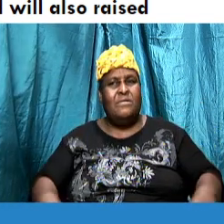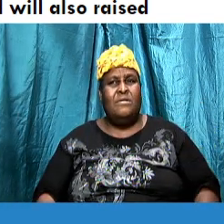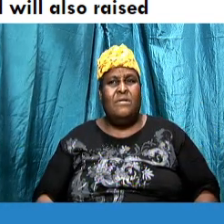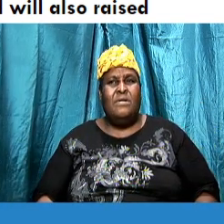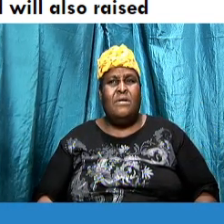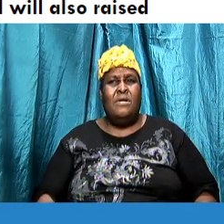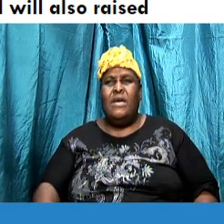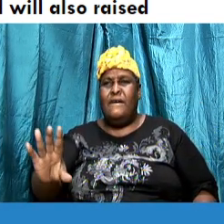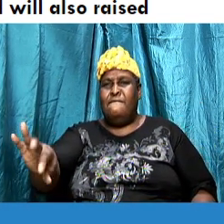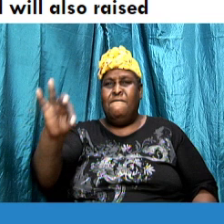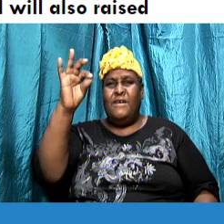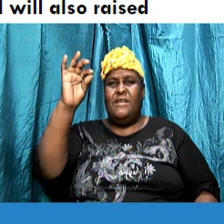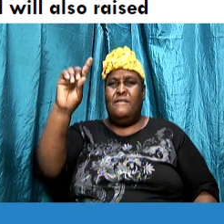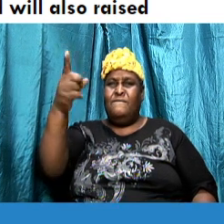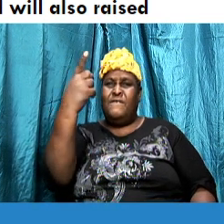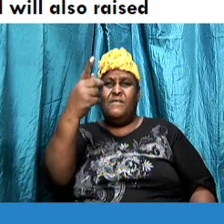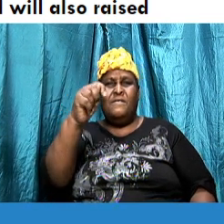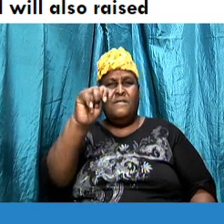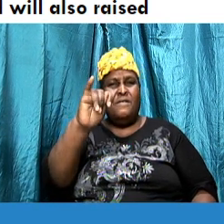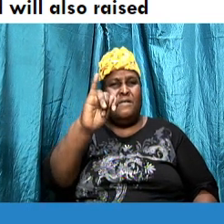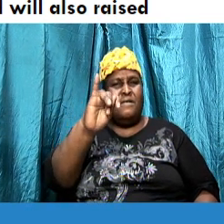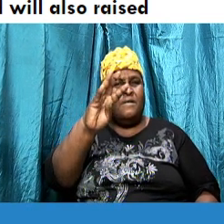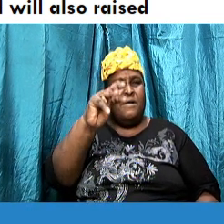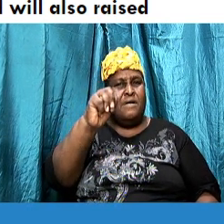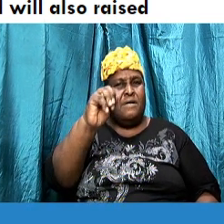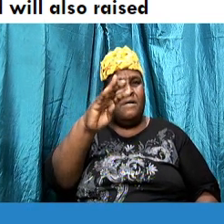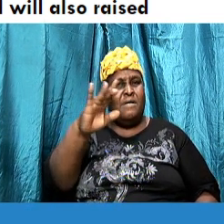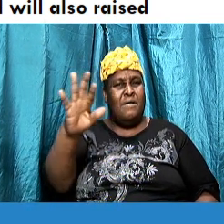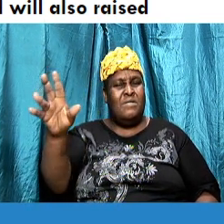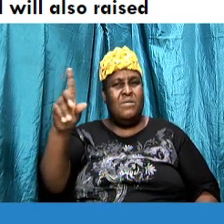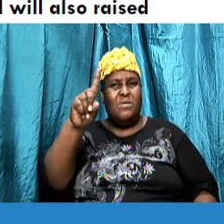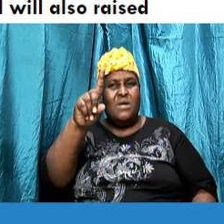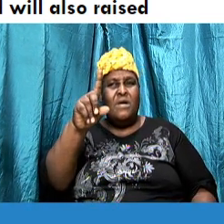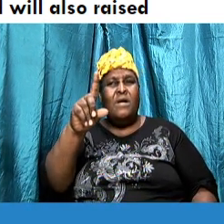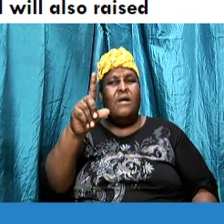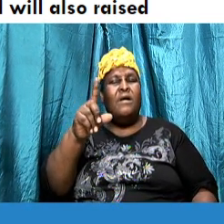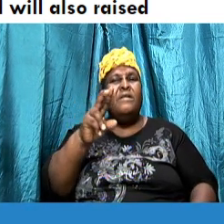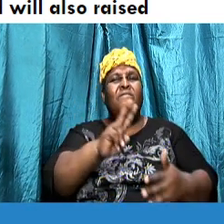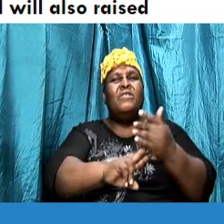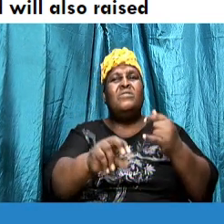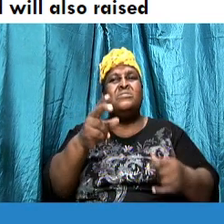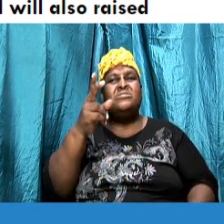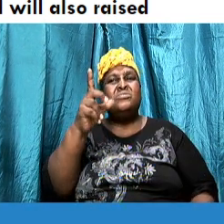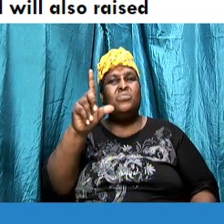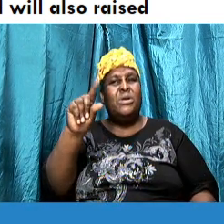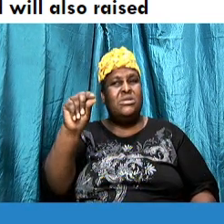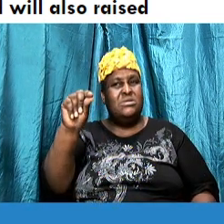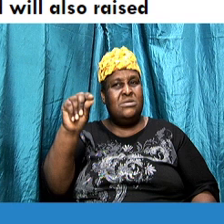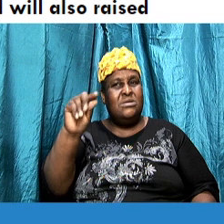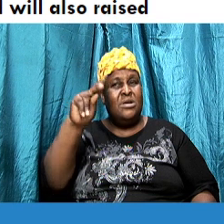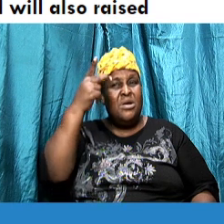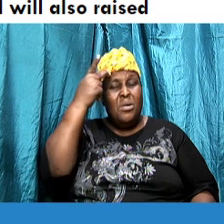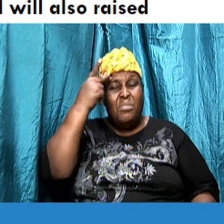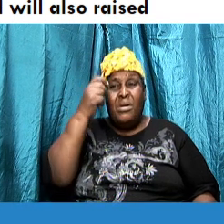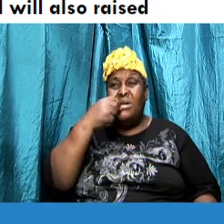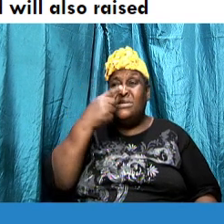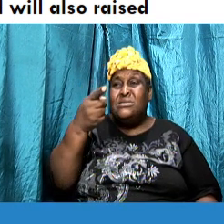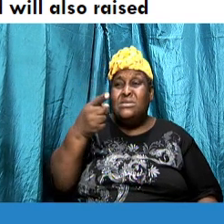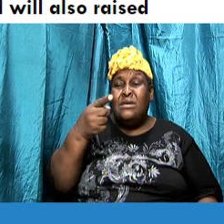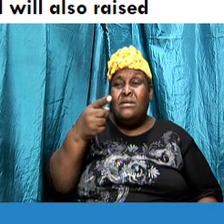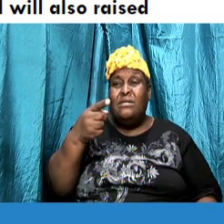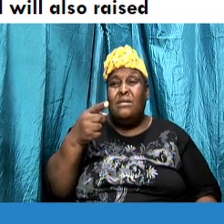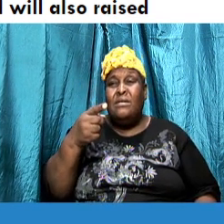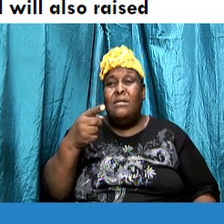that in 1 Timothy 1, I think verse 20, Paul also made the statement as it relates